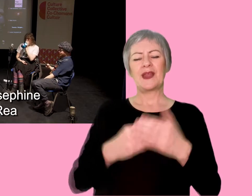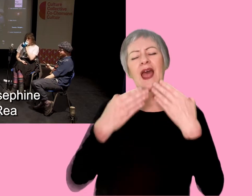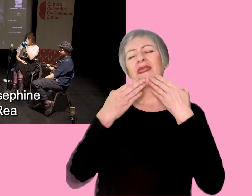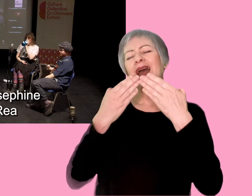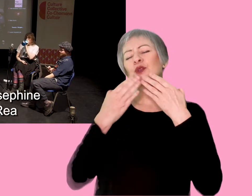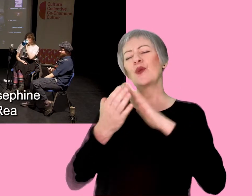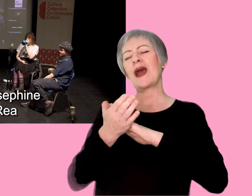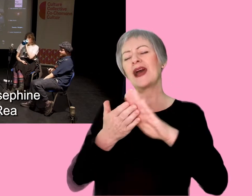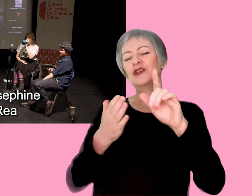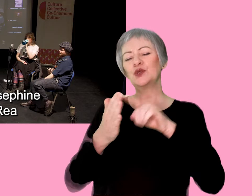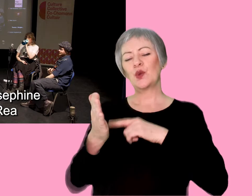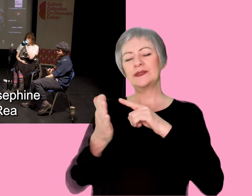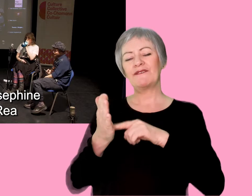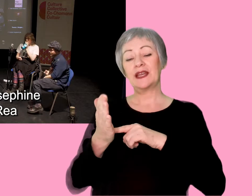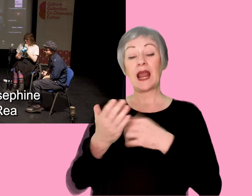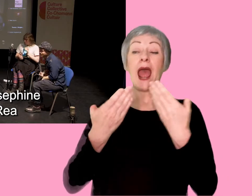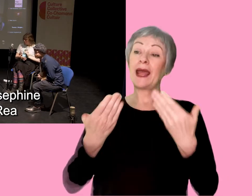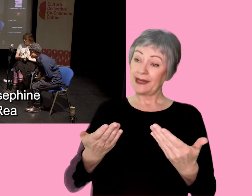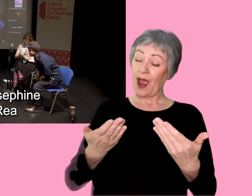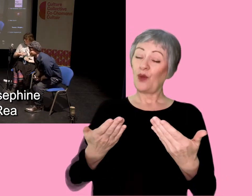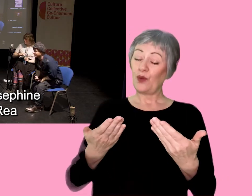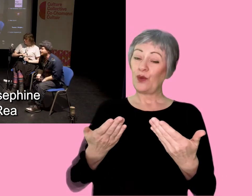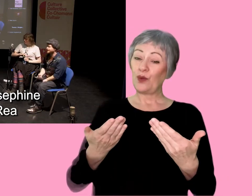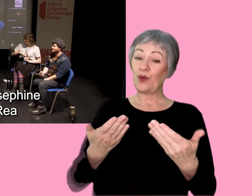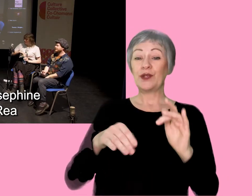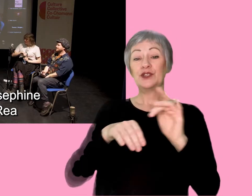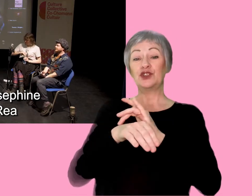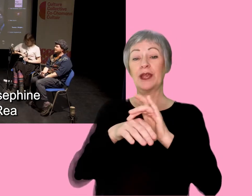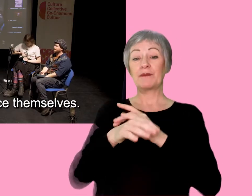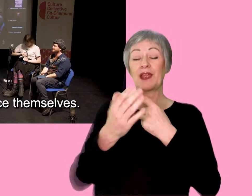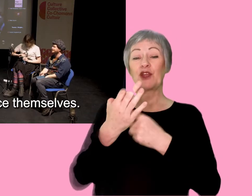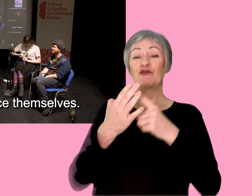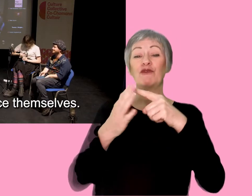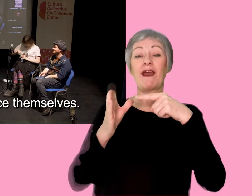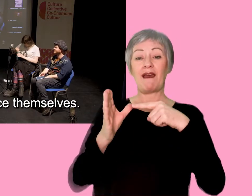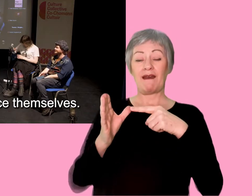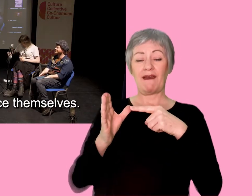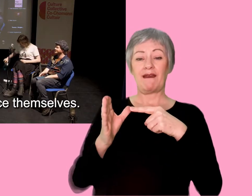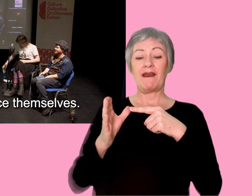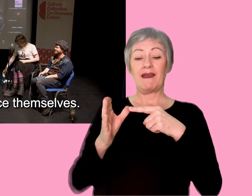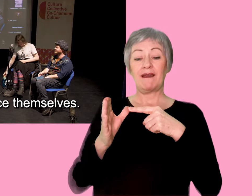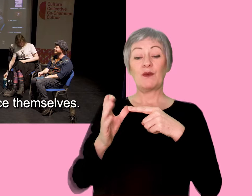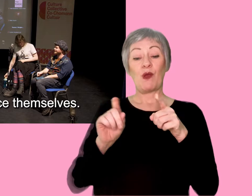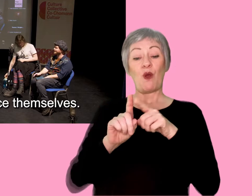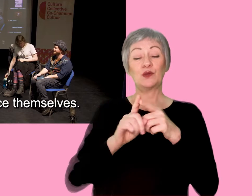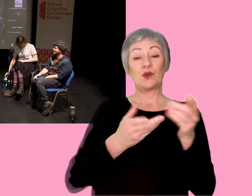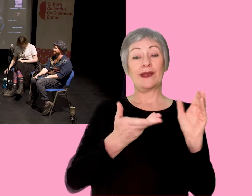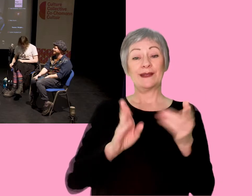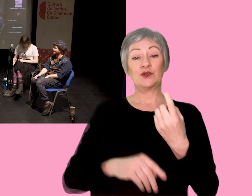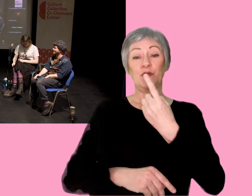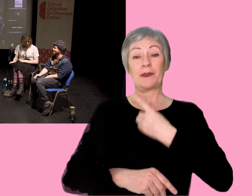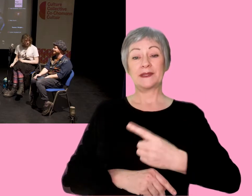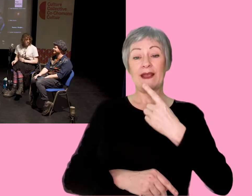Thank you, Harry, Josephine, and now Jamie Ria, who is going to also introduce